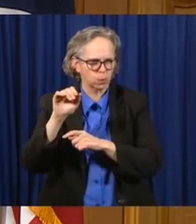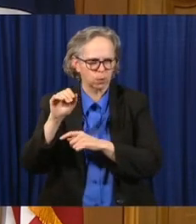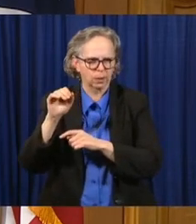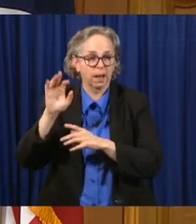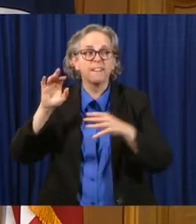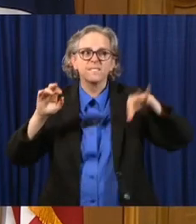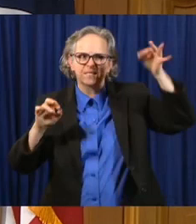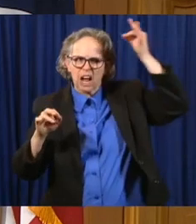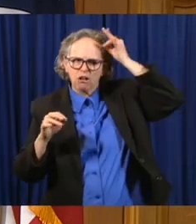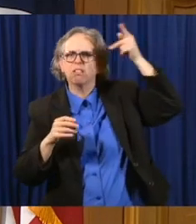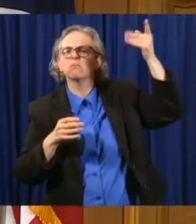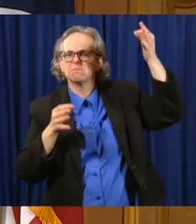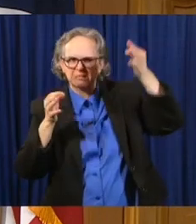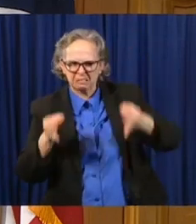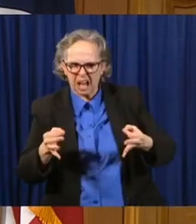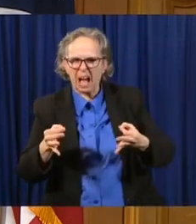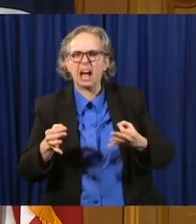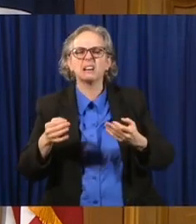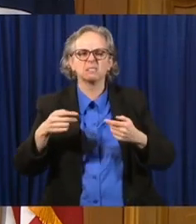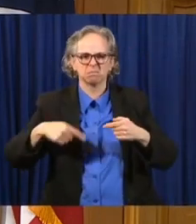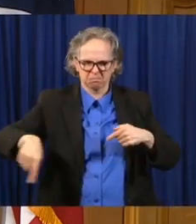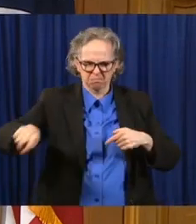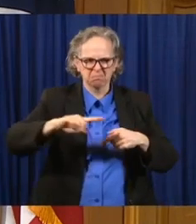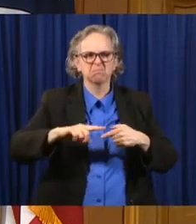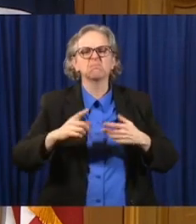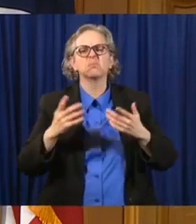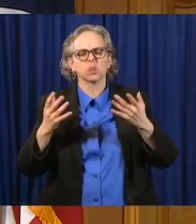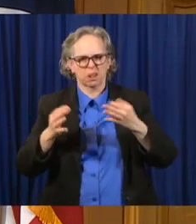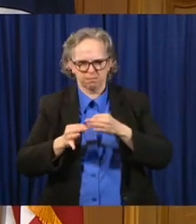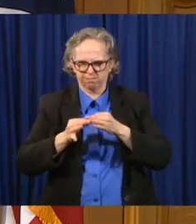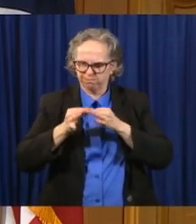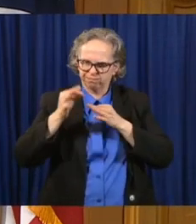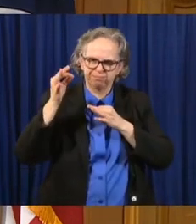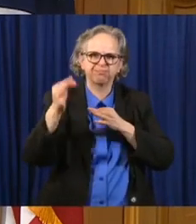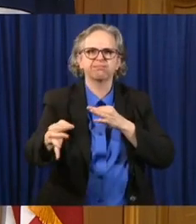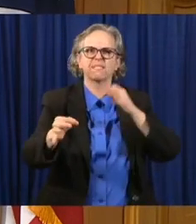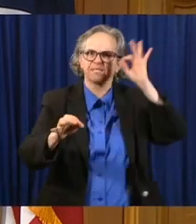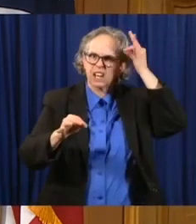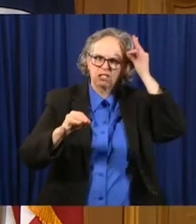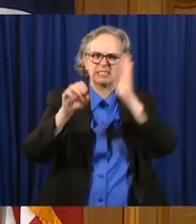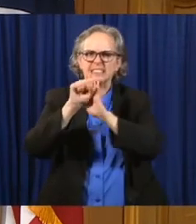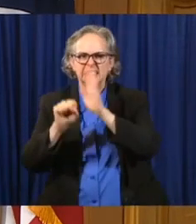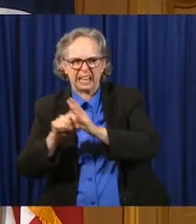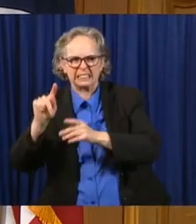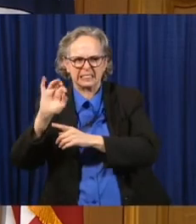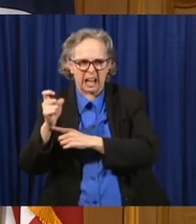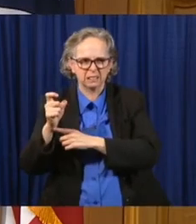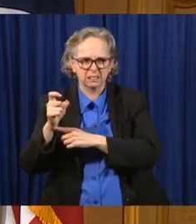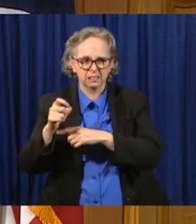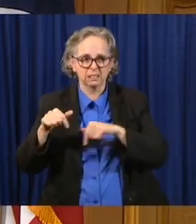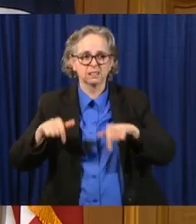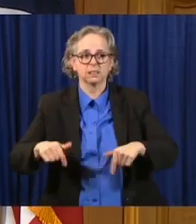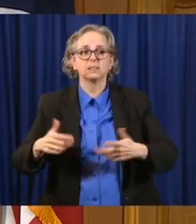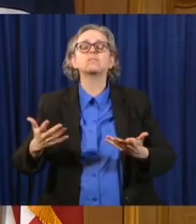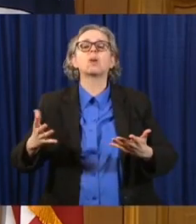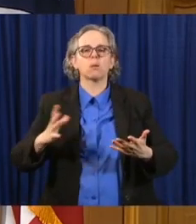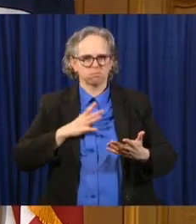at the state level. I appreciate the General Assembly formally extending Ohio's tax